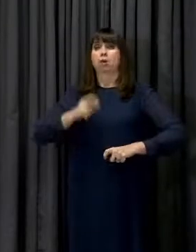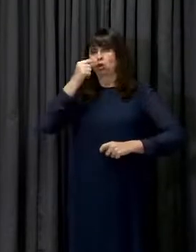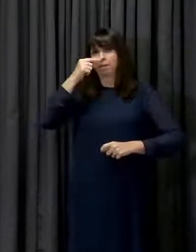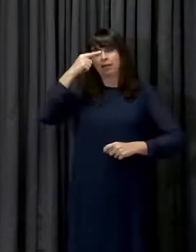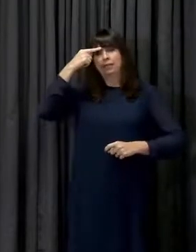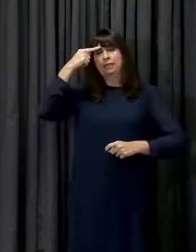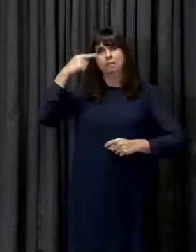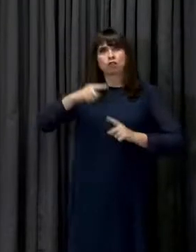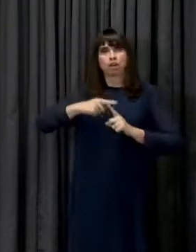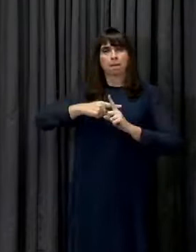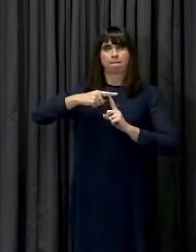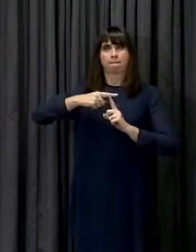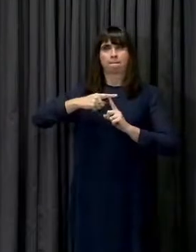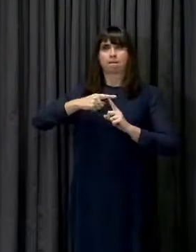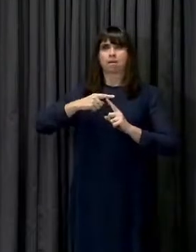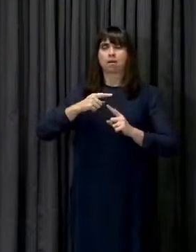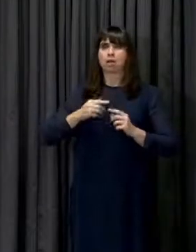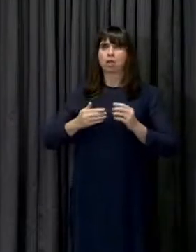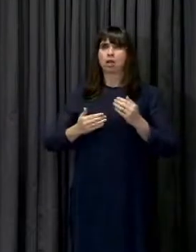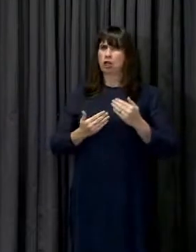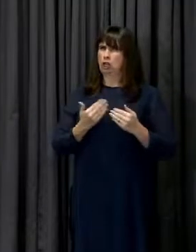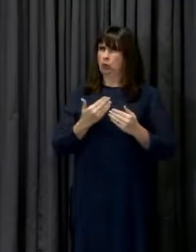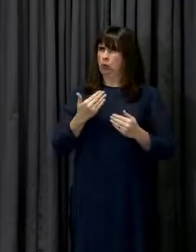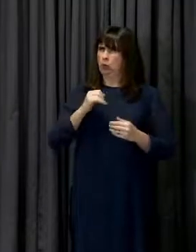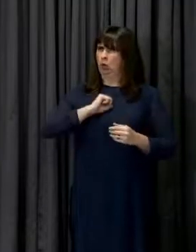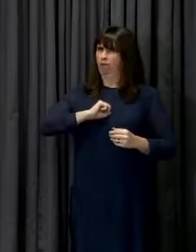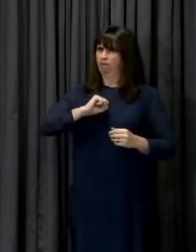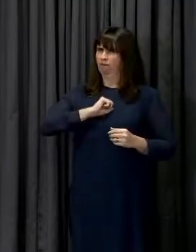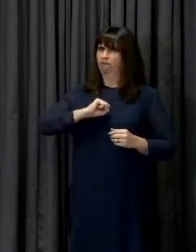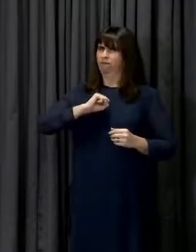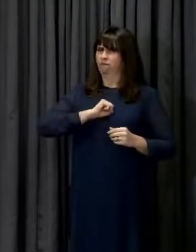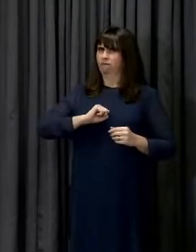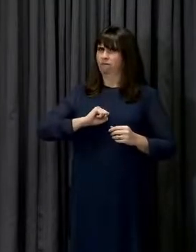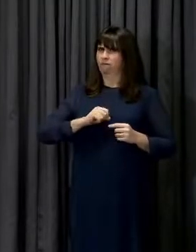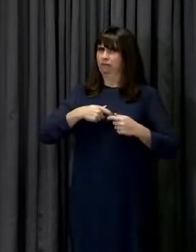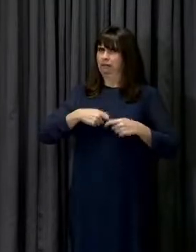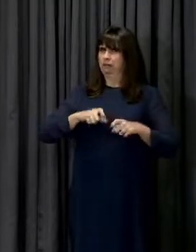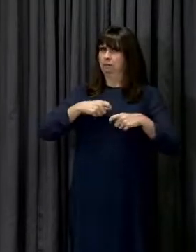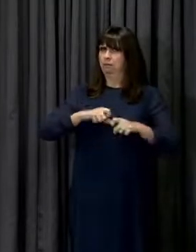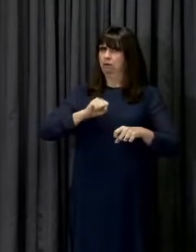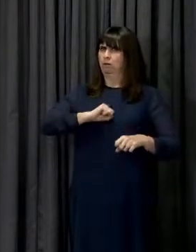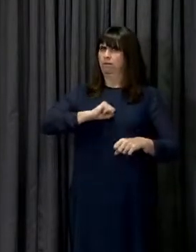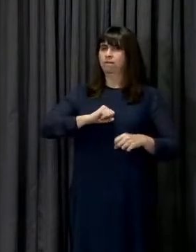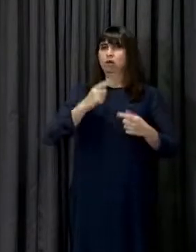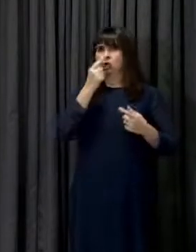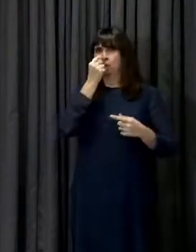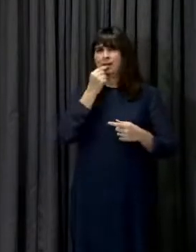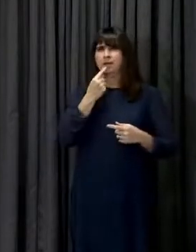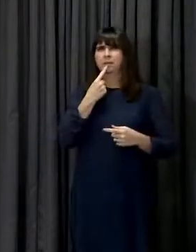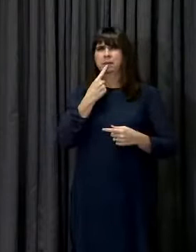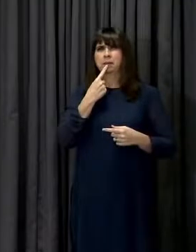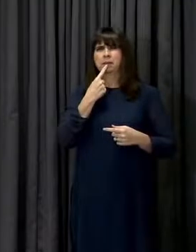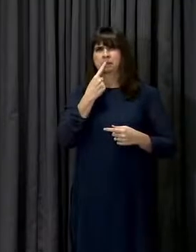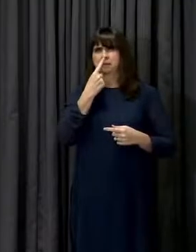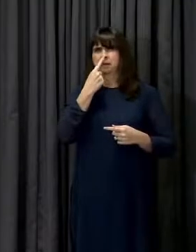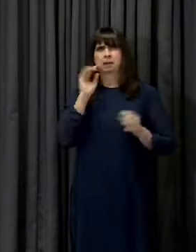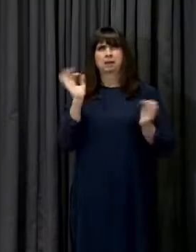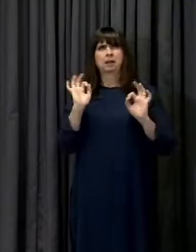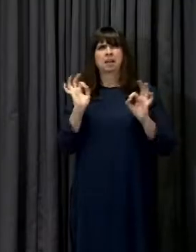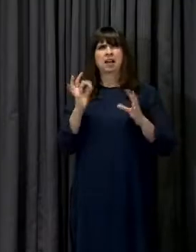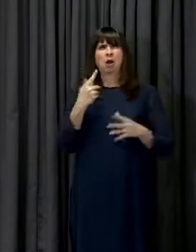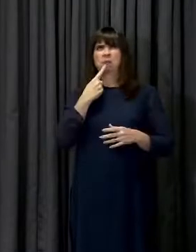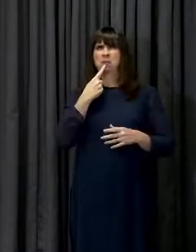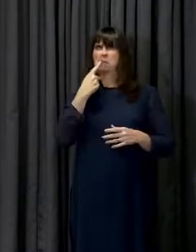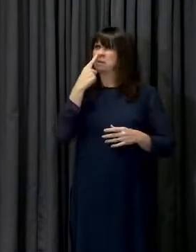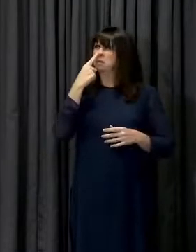temperature, a new or persistent cough, a loss of or a change in taste or smell. We